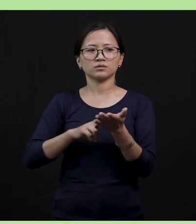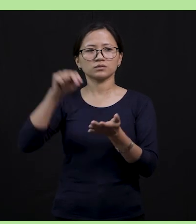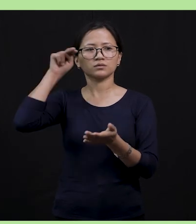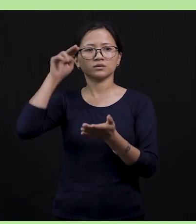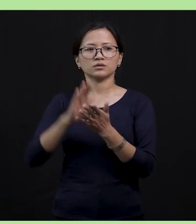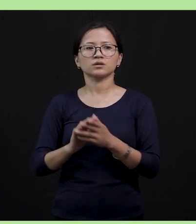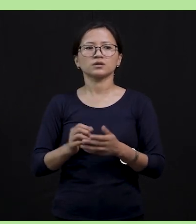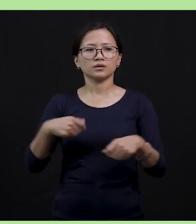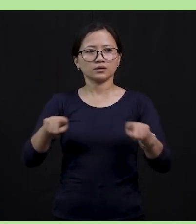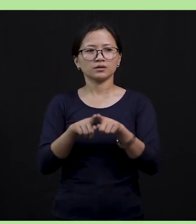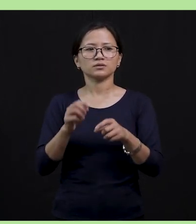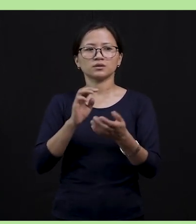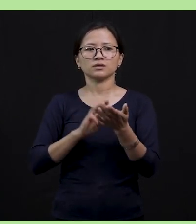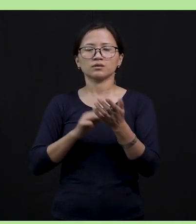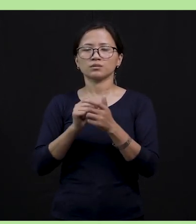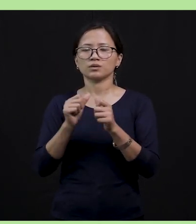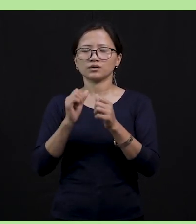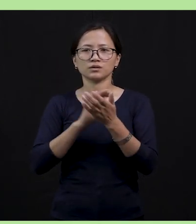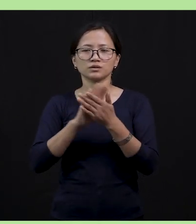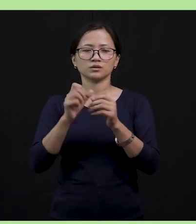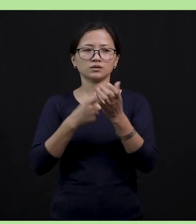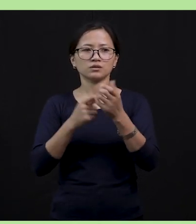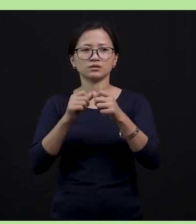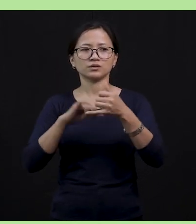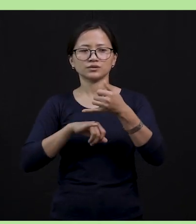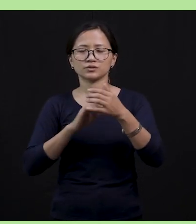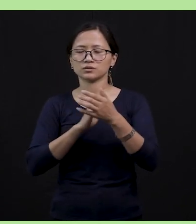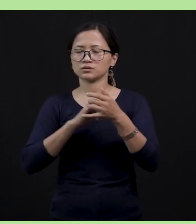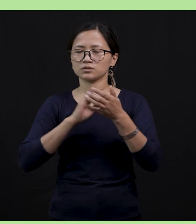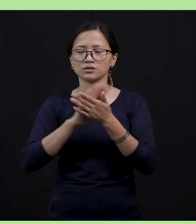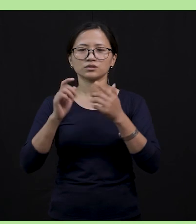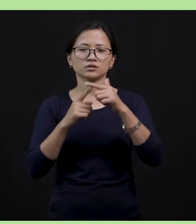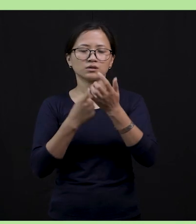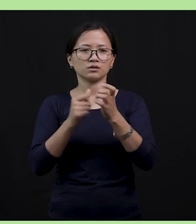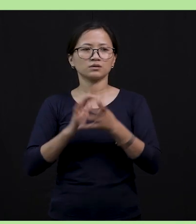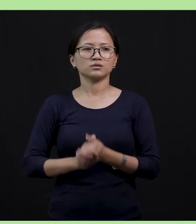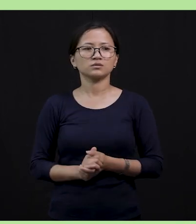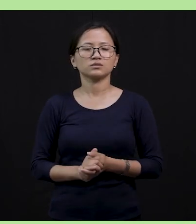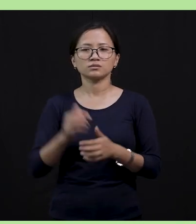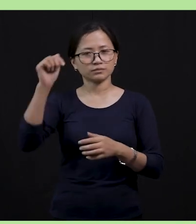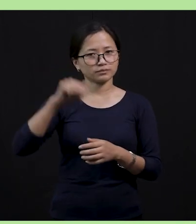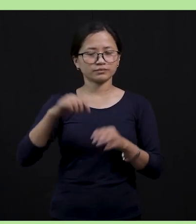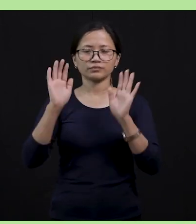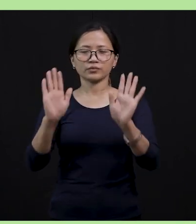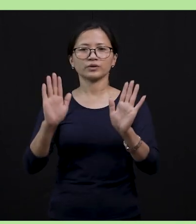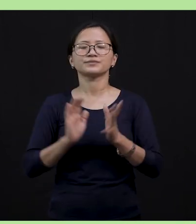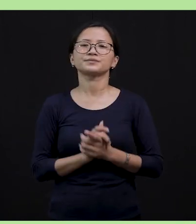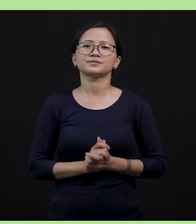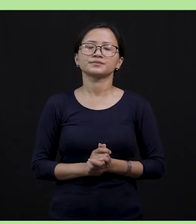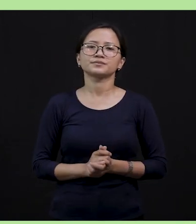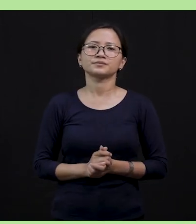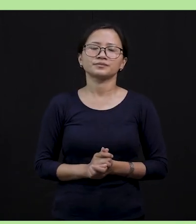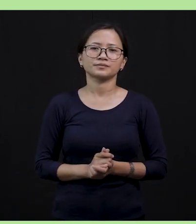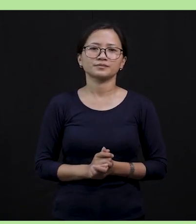Nagaland and Maharashtra have? I just told you Maharashtra has a coalition government. I want you to think about what kind of a government now